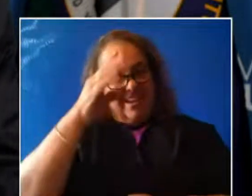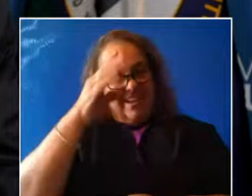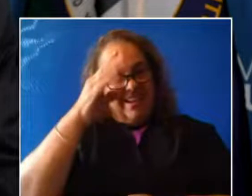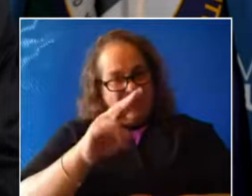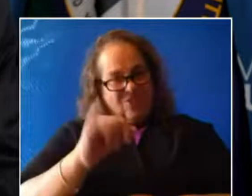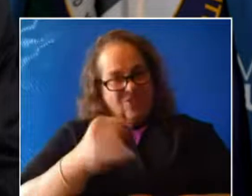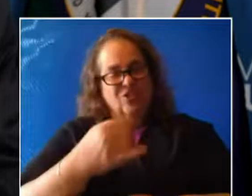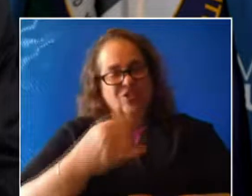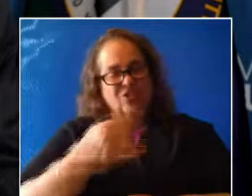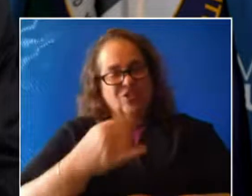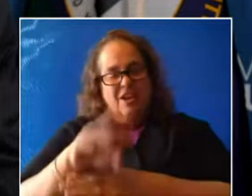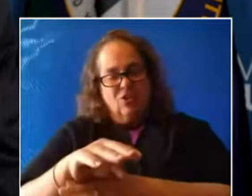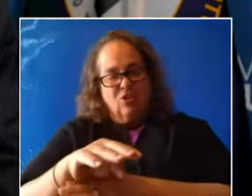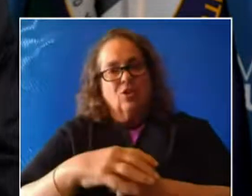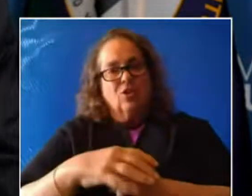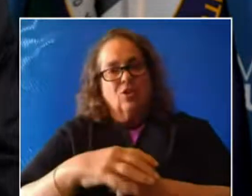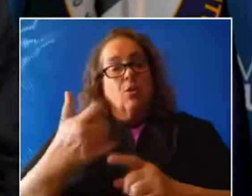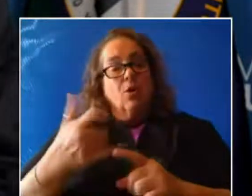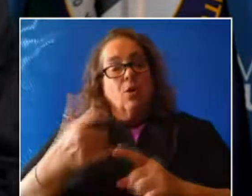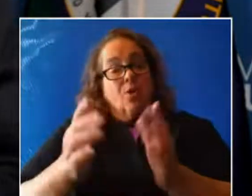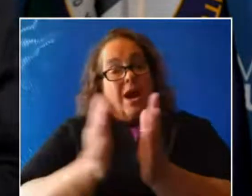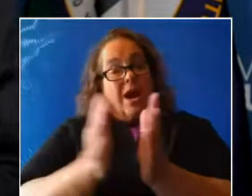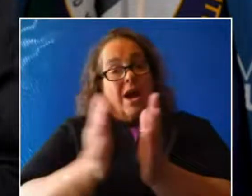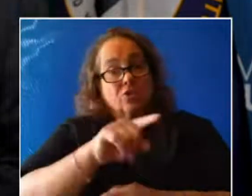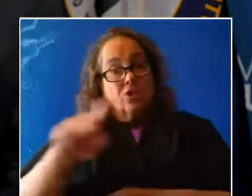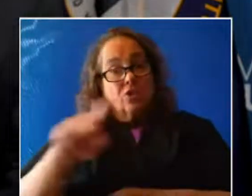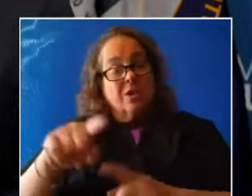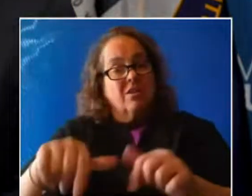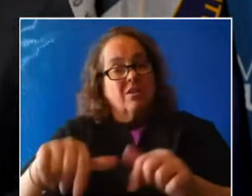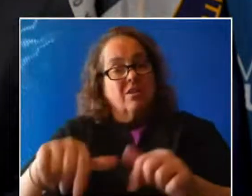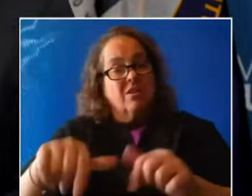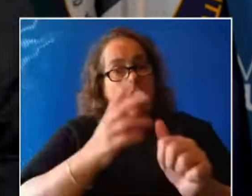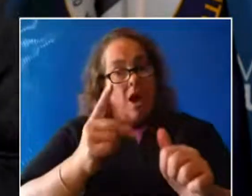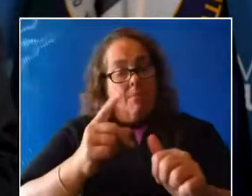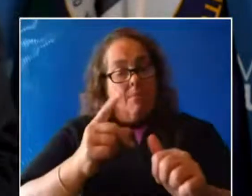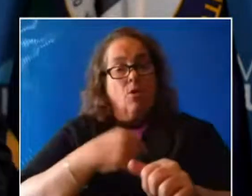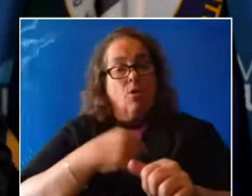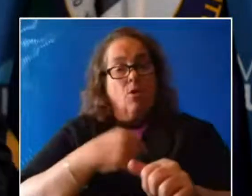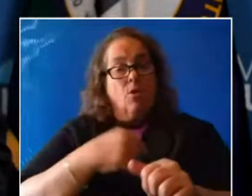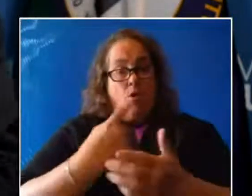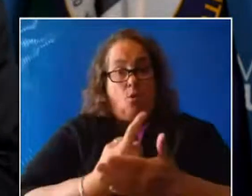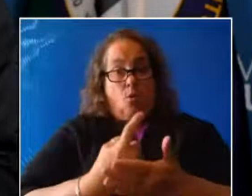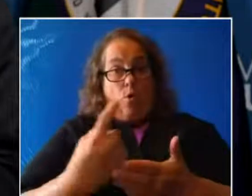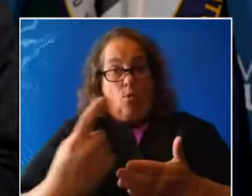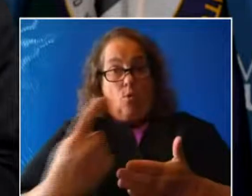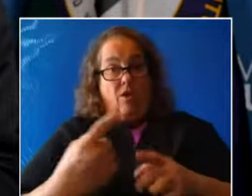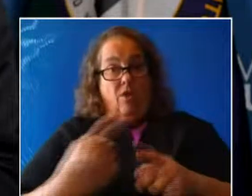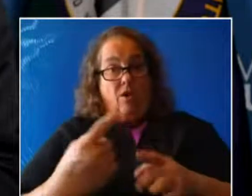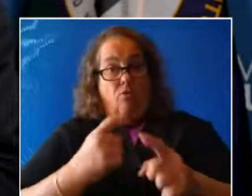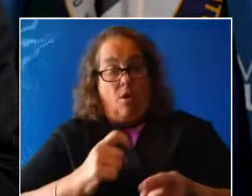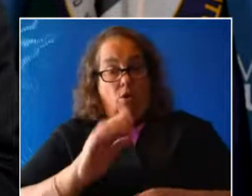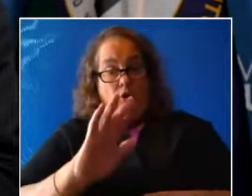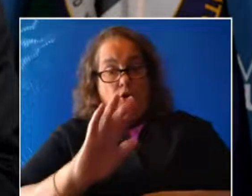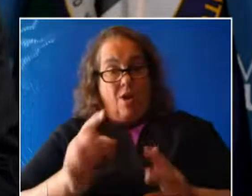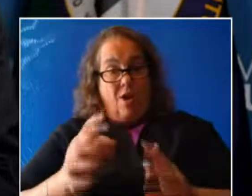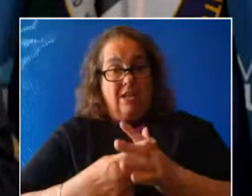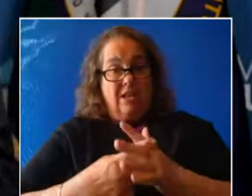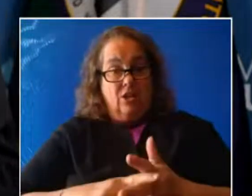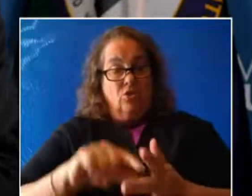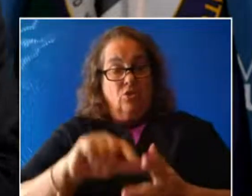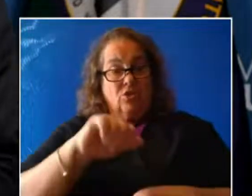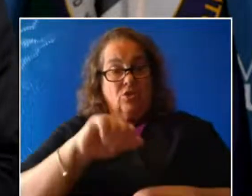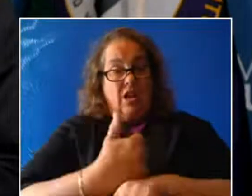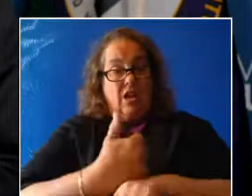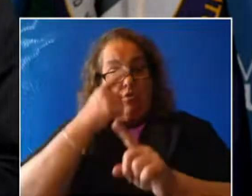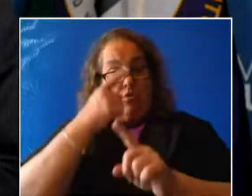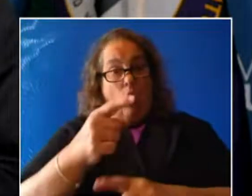wanted to ask you as a follow-up, as we're a week out away from your initial setting of the goal for 2.5 million people